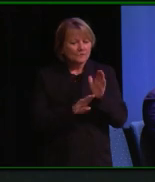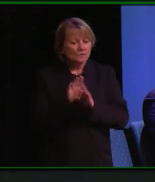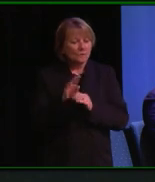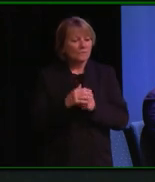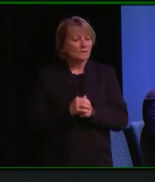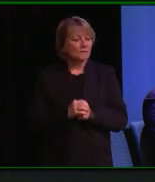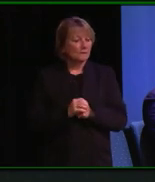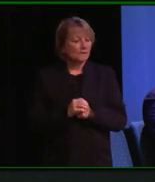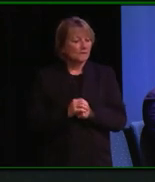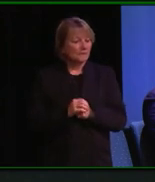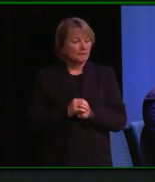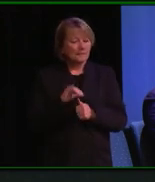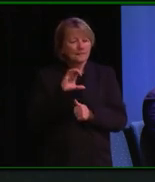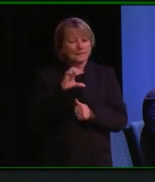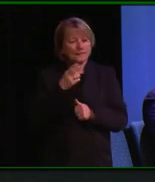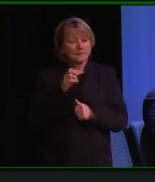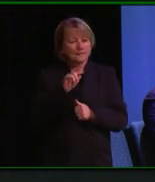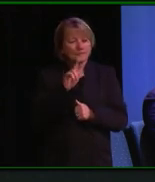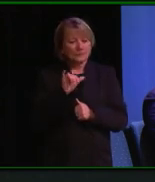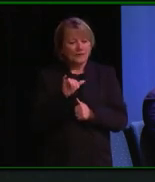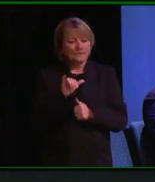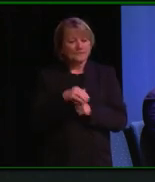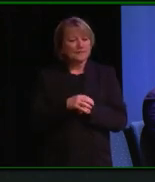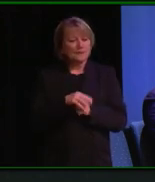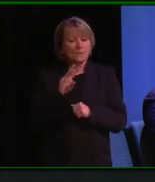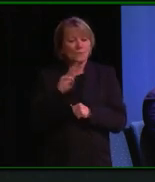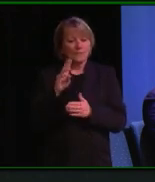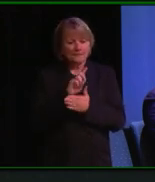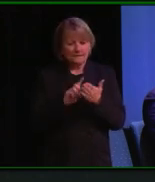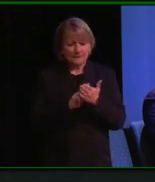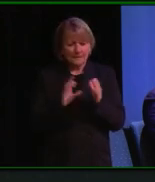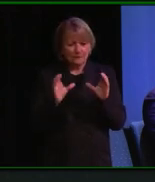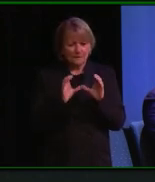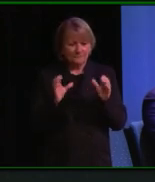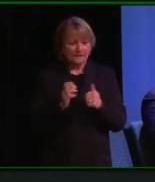are Kelsey Brady, Web Design Certificate.